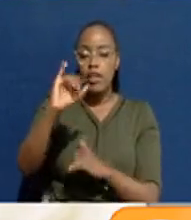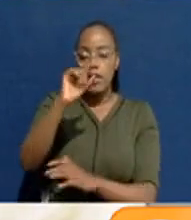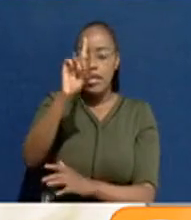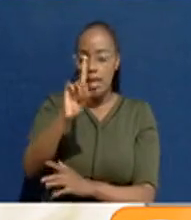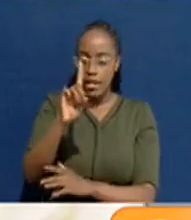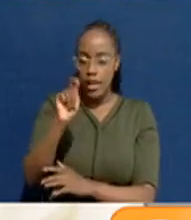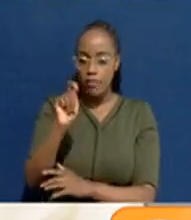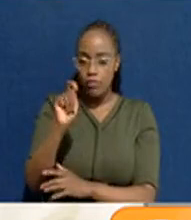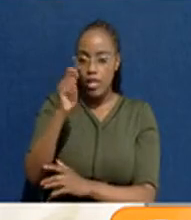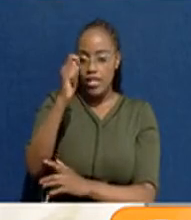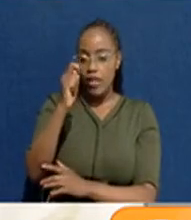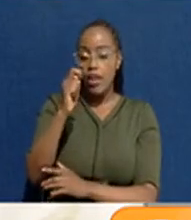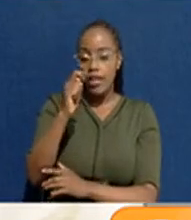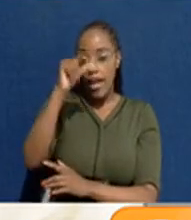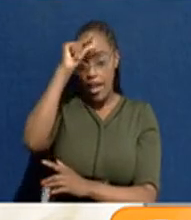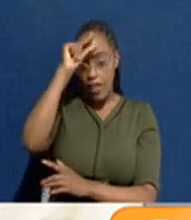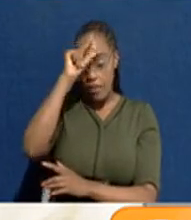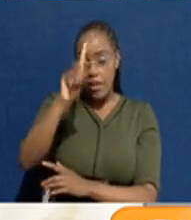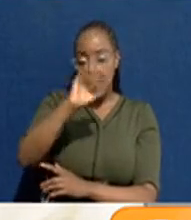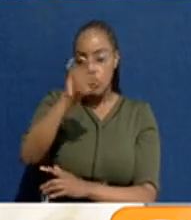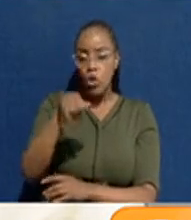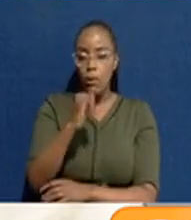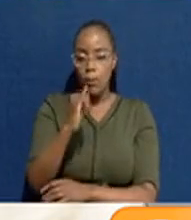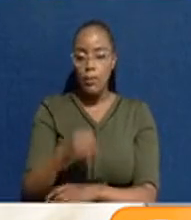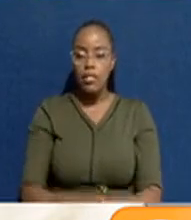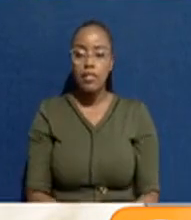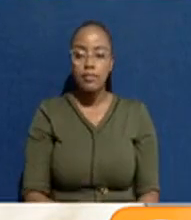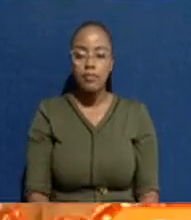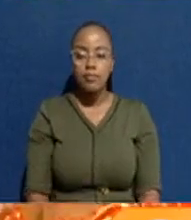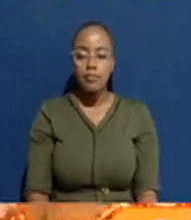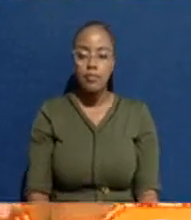state and government in Djibouti. Ayub Abdikadir, Citizen TV,